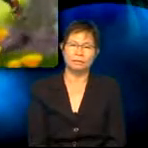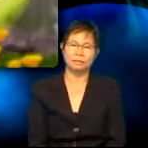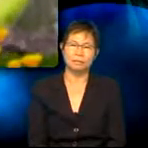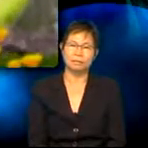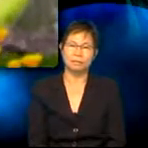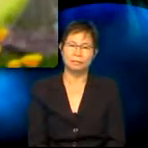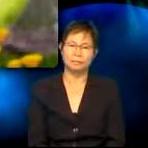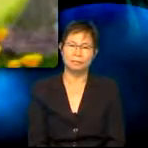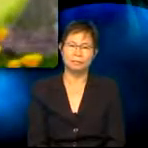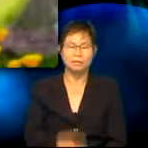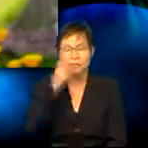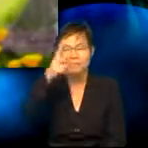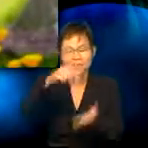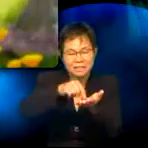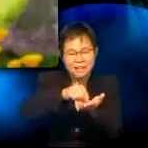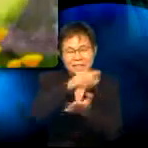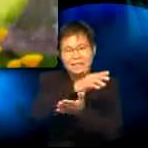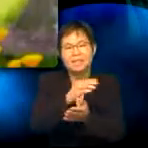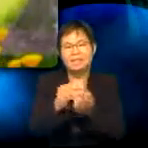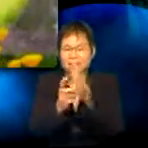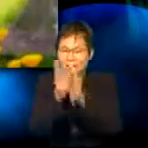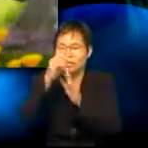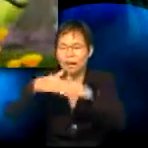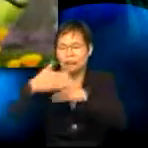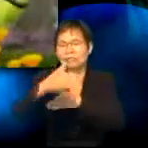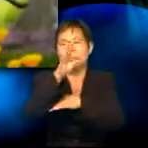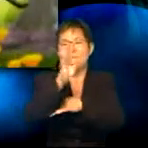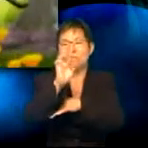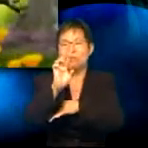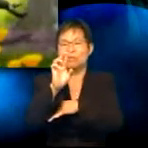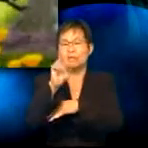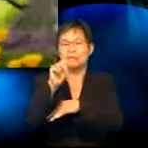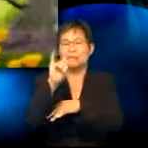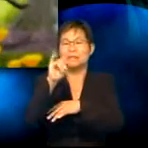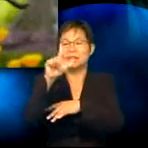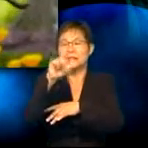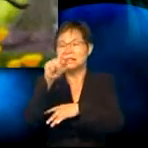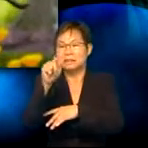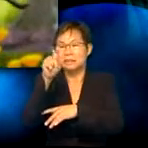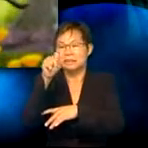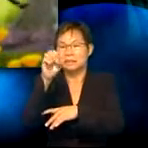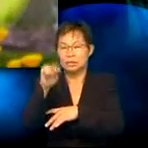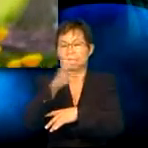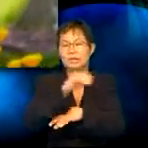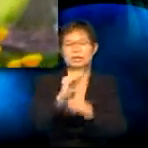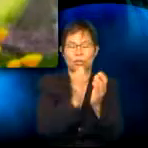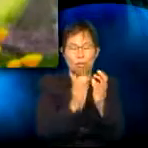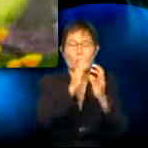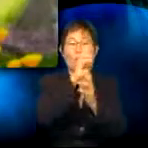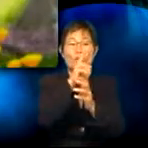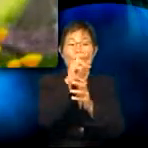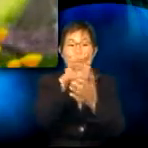fruits and seeds are developed after fertilization. The ovary becomes the fruit and the